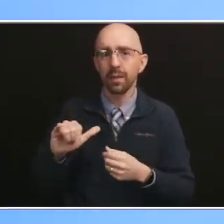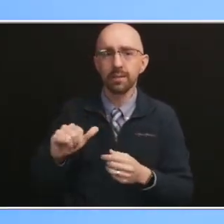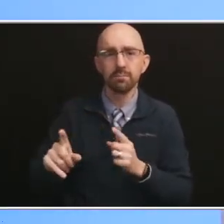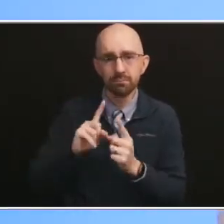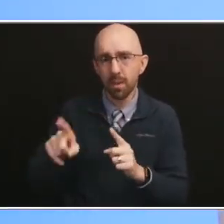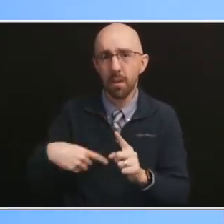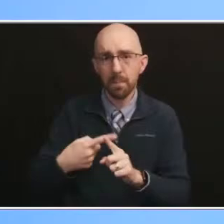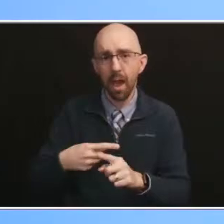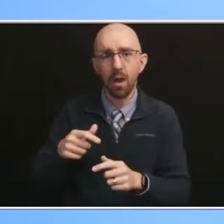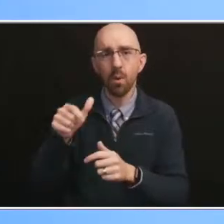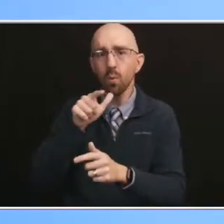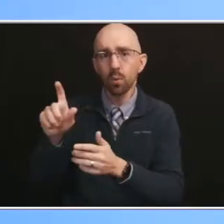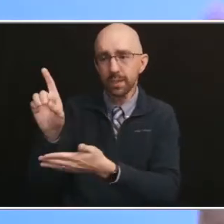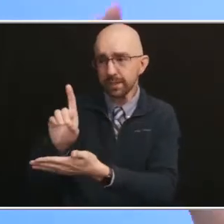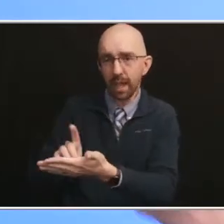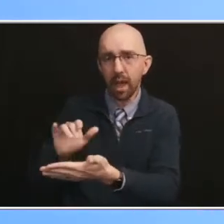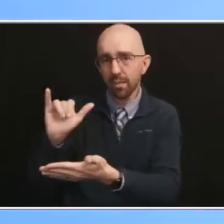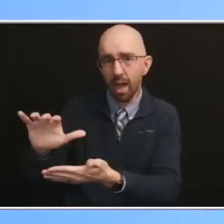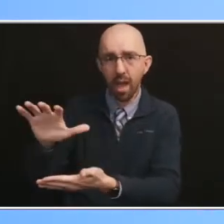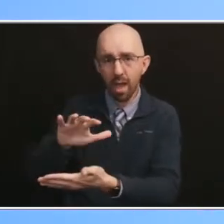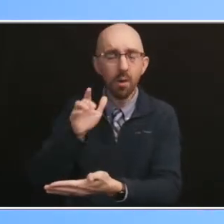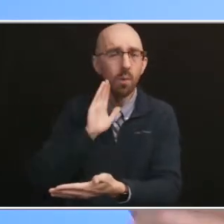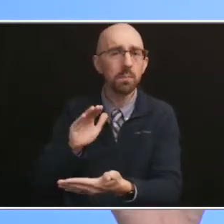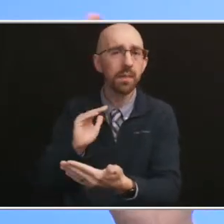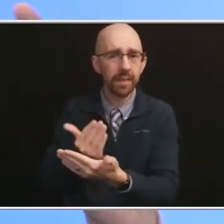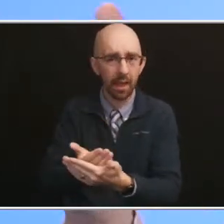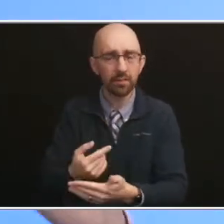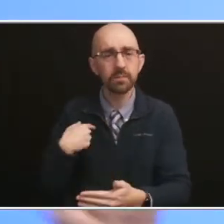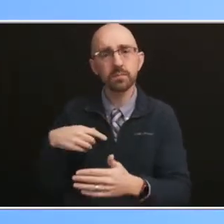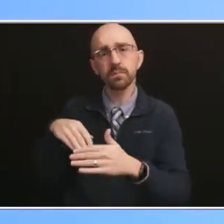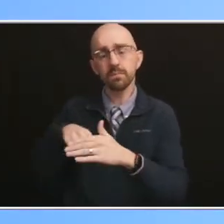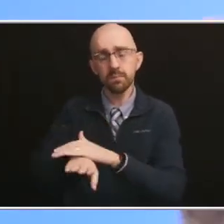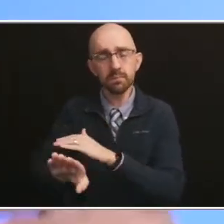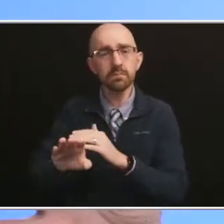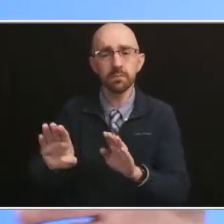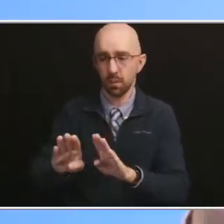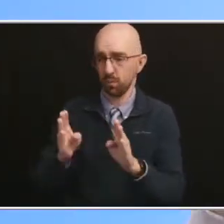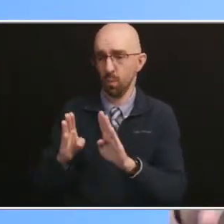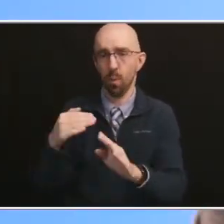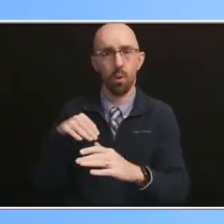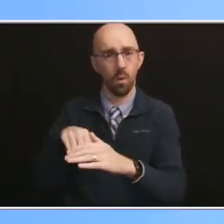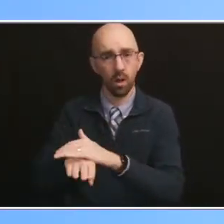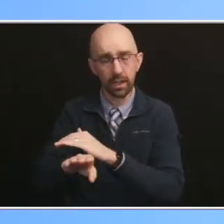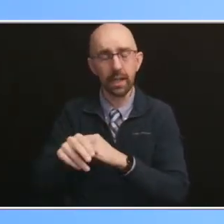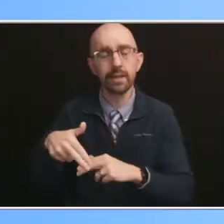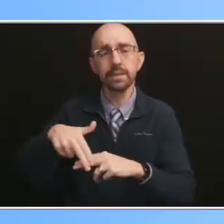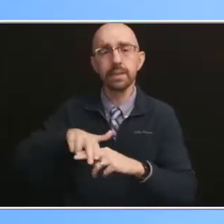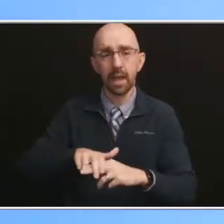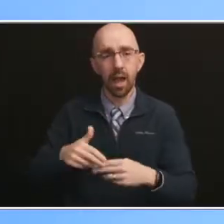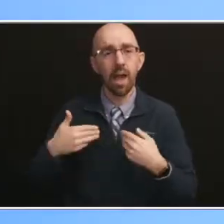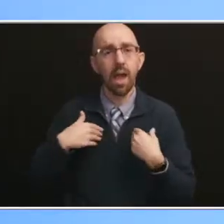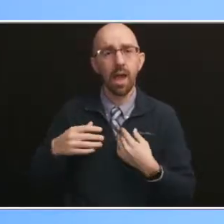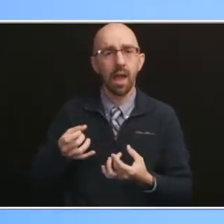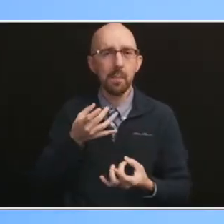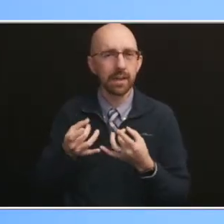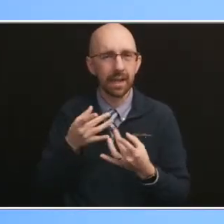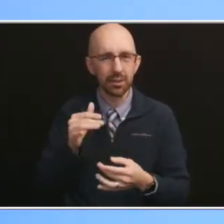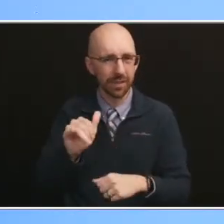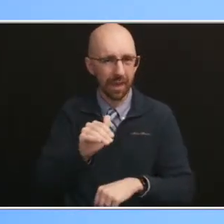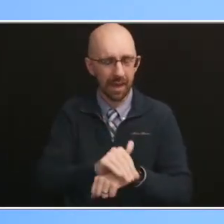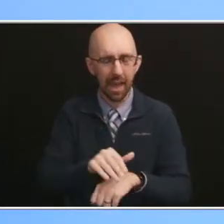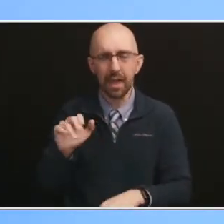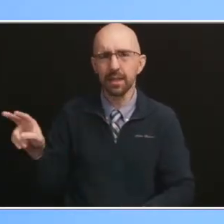was going to be there. And we walk into the door and we sit down. They had appetizers that night, and he looks at me and he